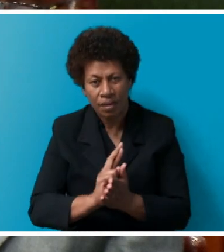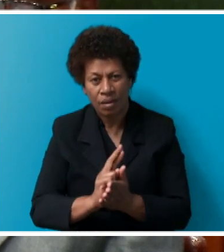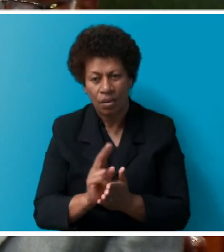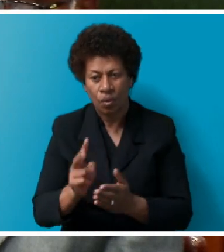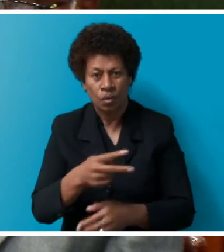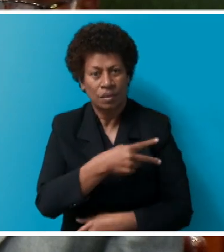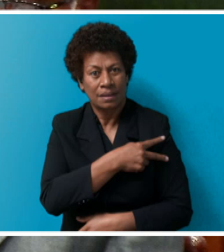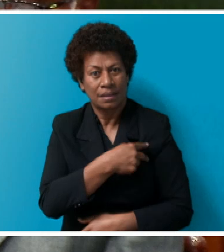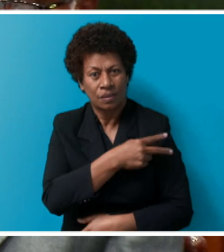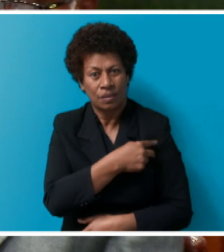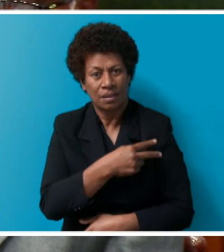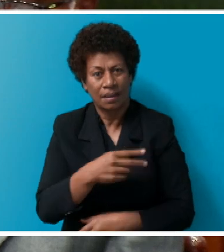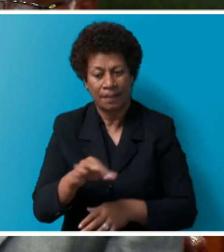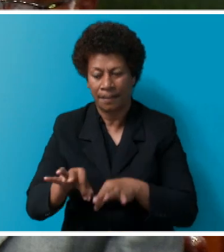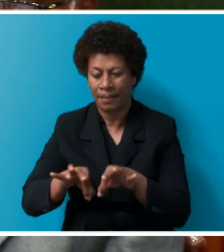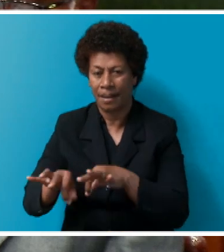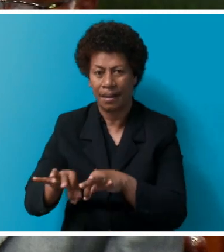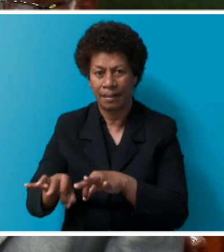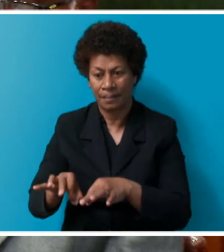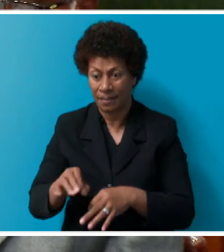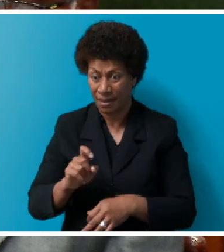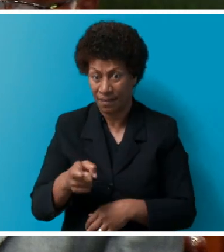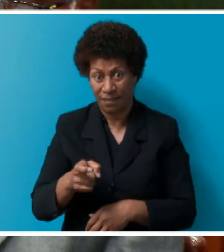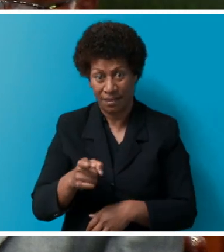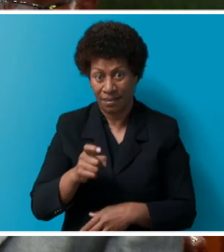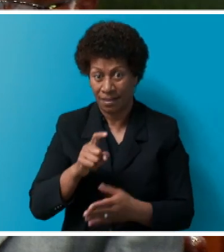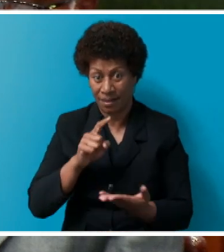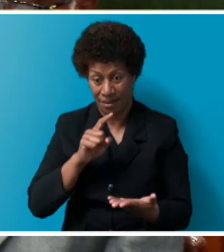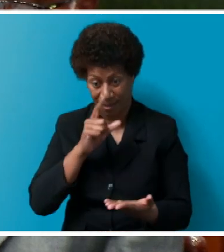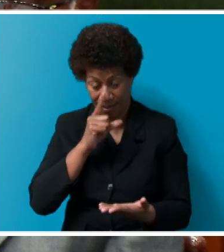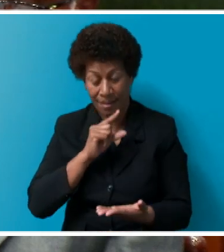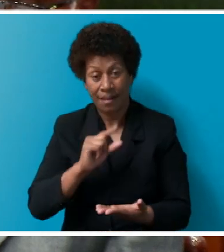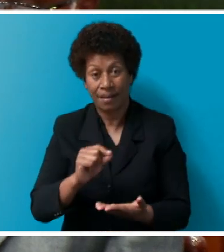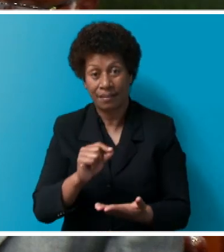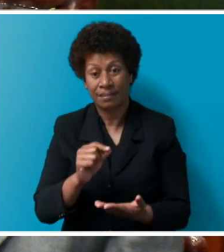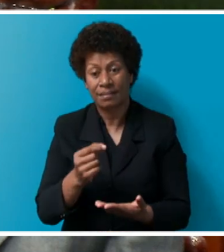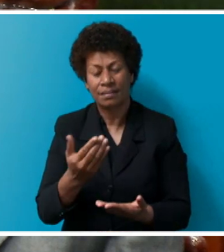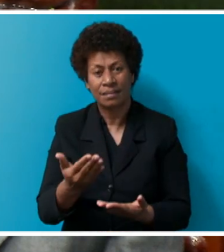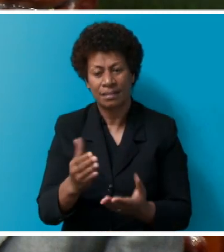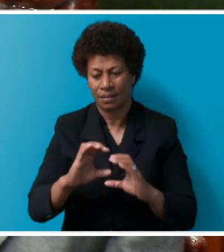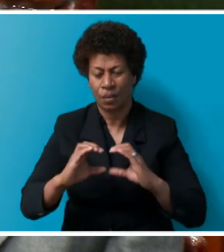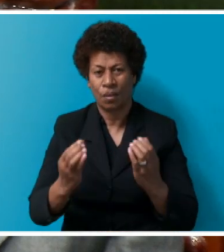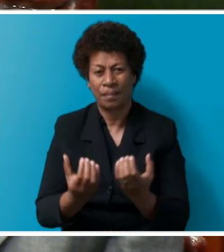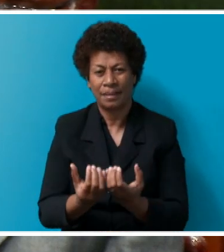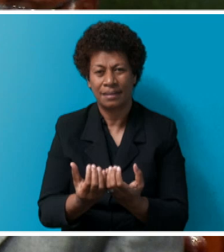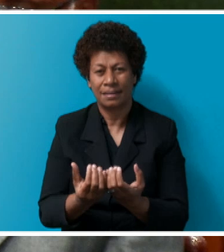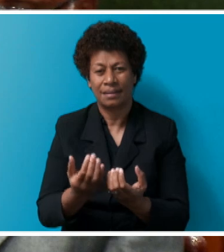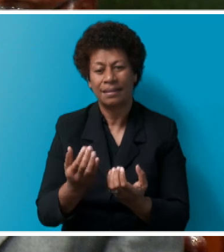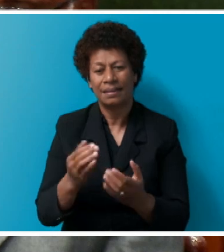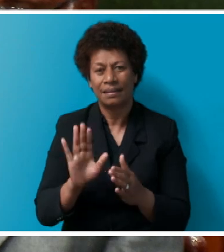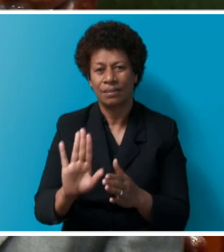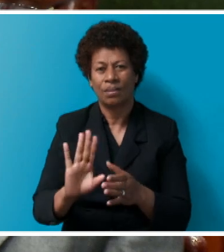security plans. And if they can adopt and even form security committees in the various